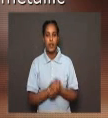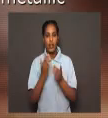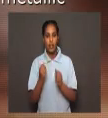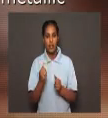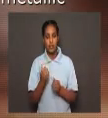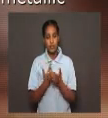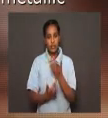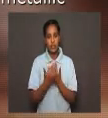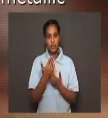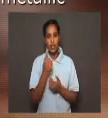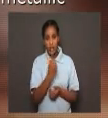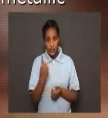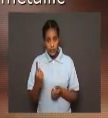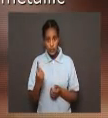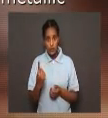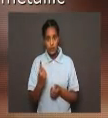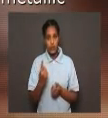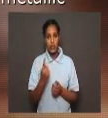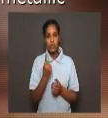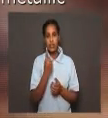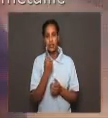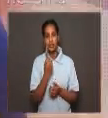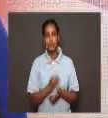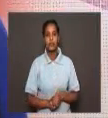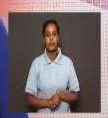us discuss each of these in turn.